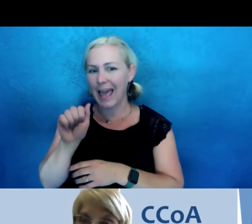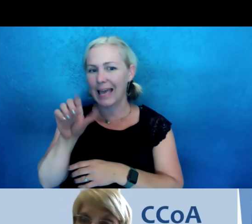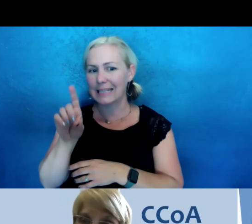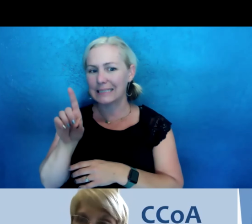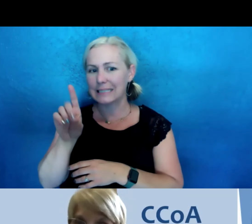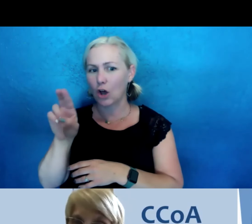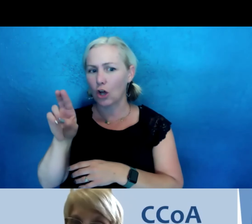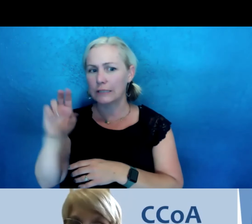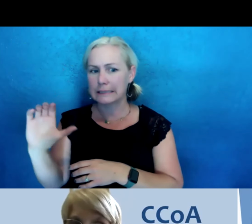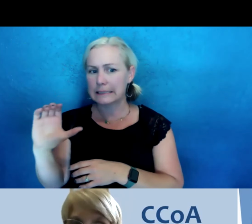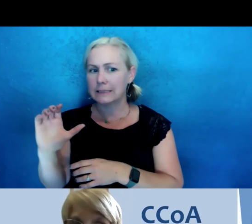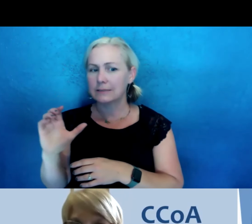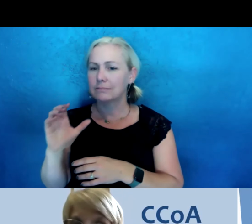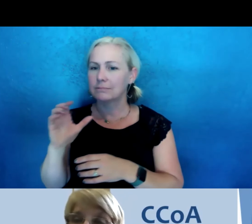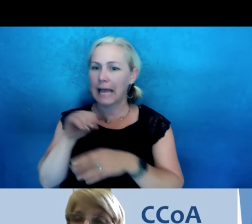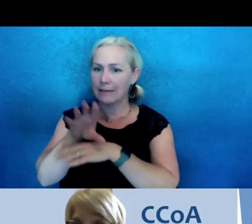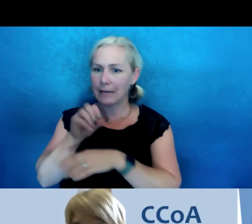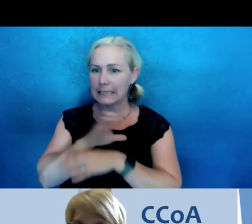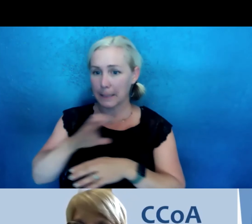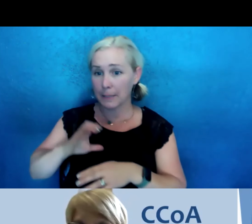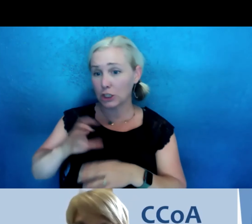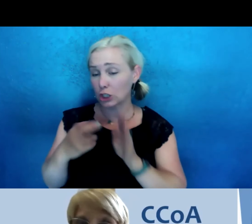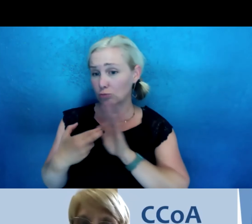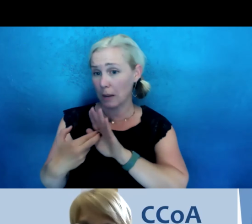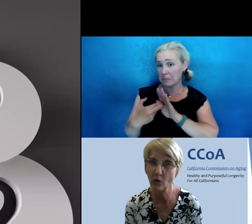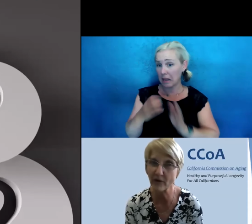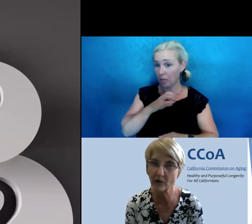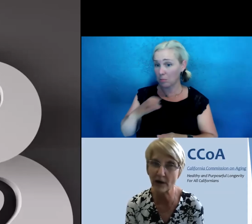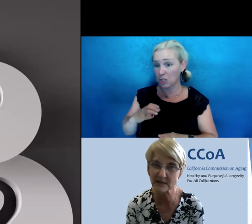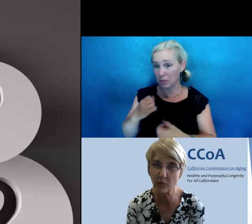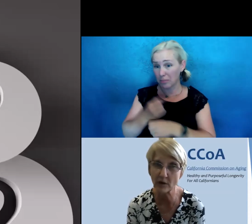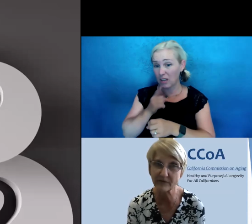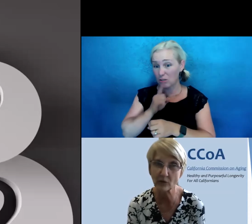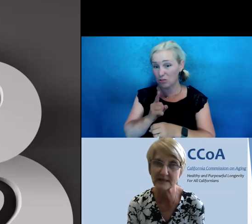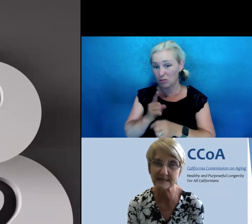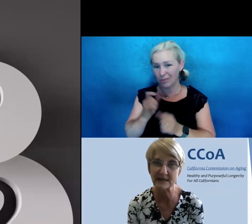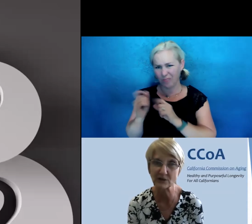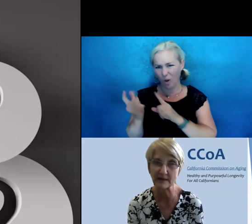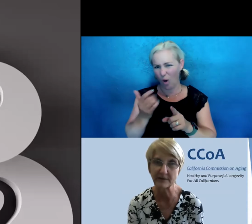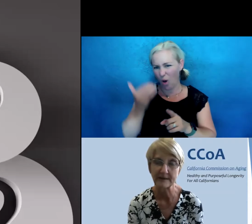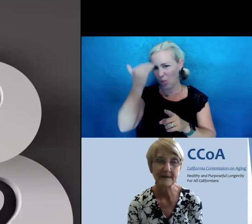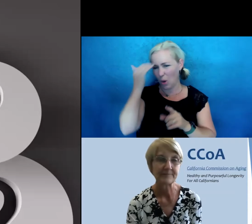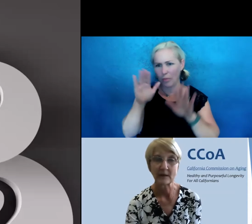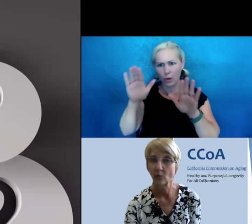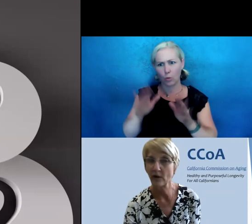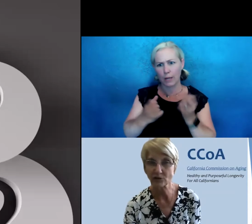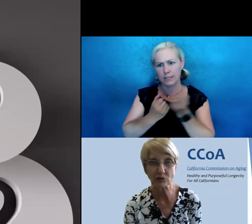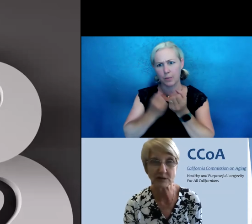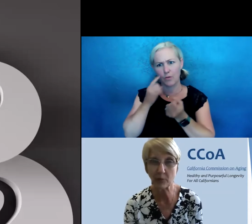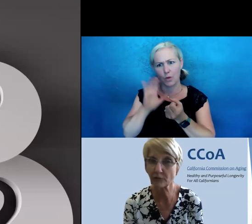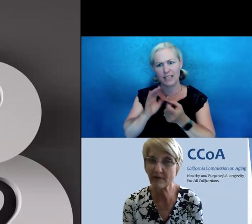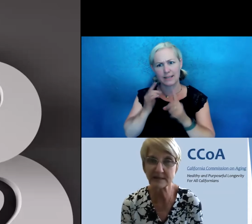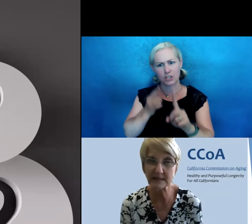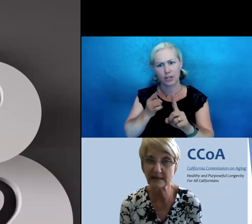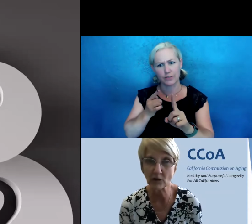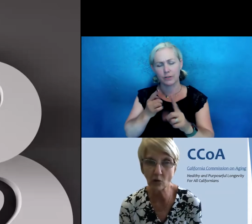So she's representing the commission and making sure all know of our great support for this initiative. We also